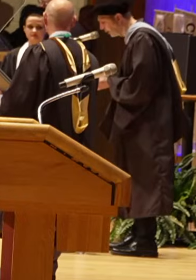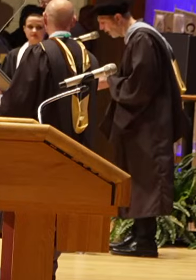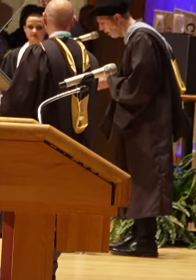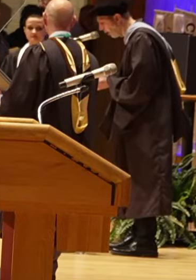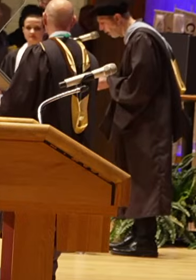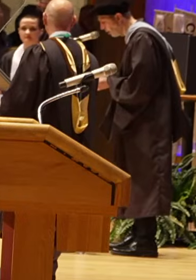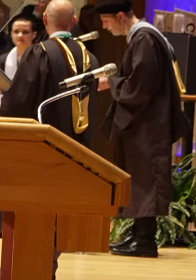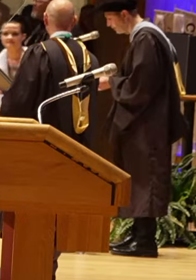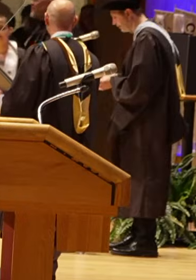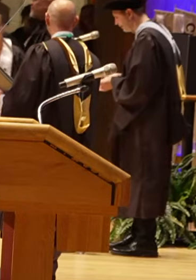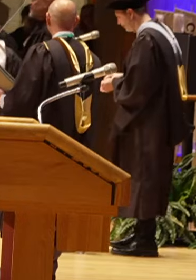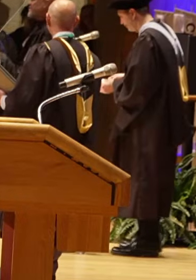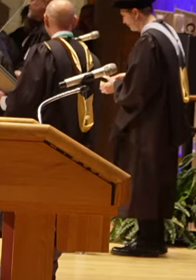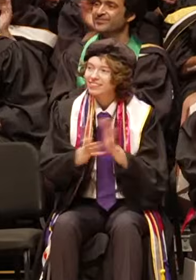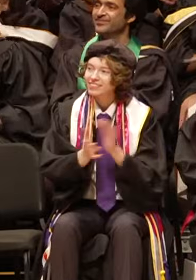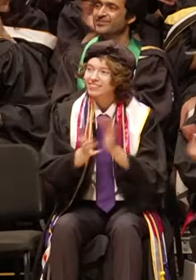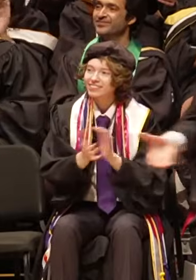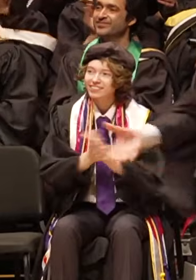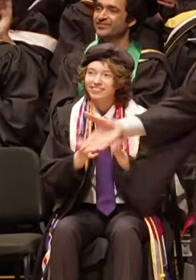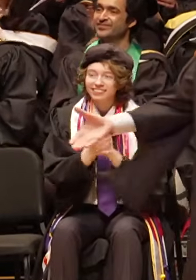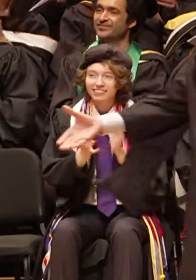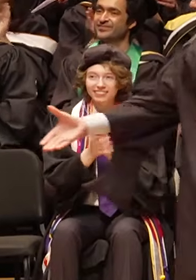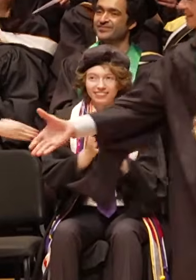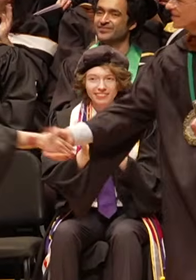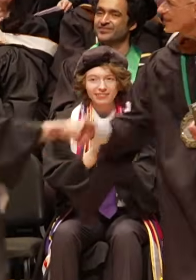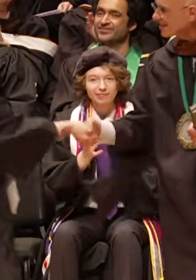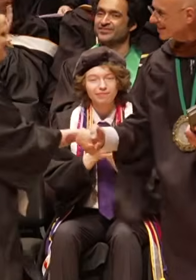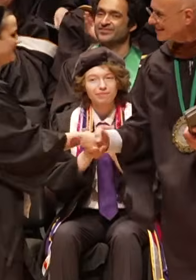Caitlin Ungaro.